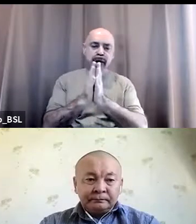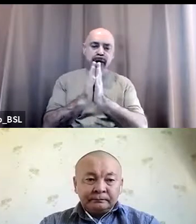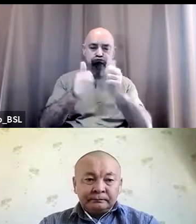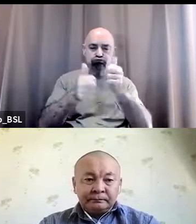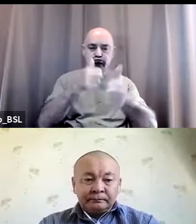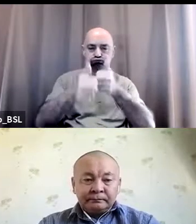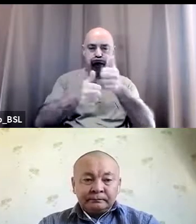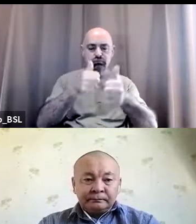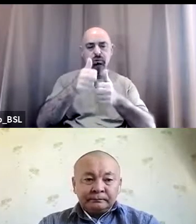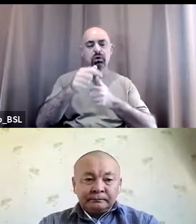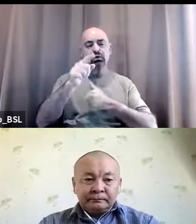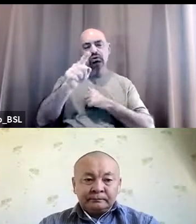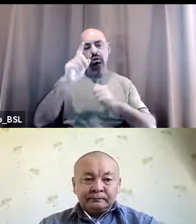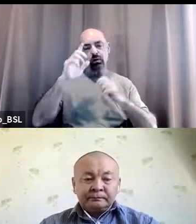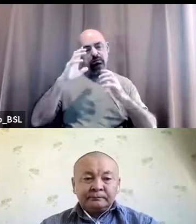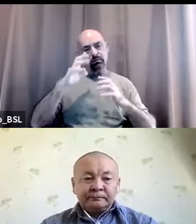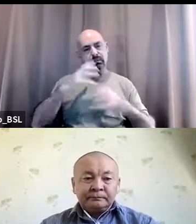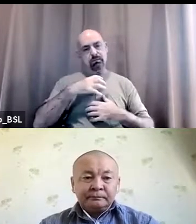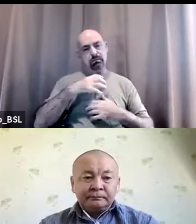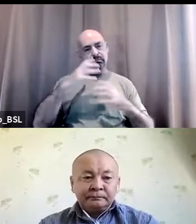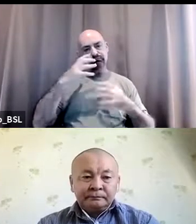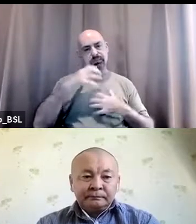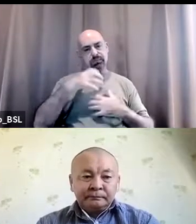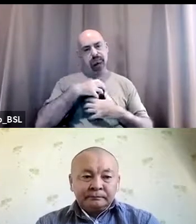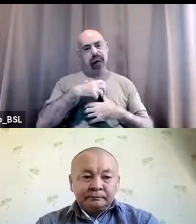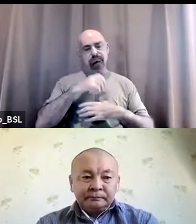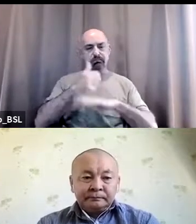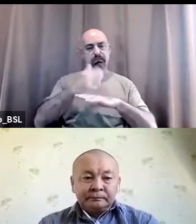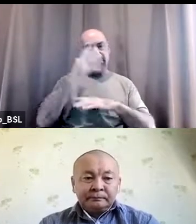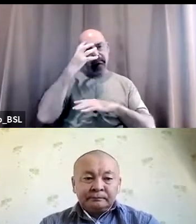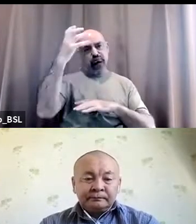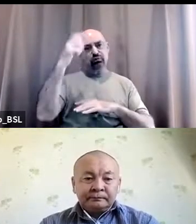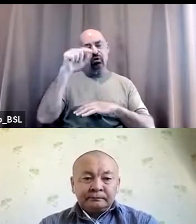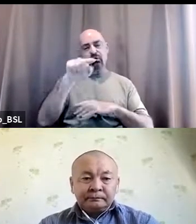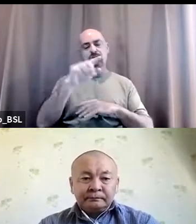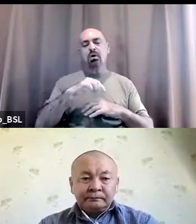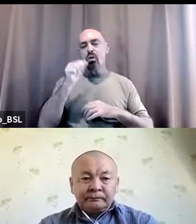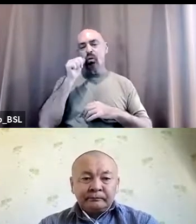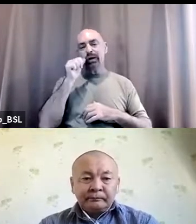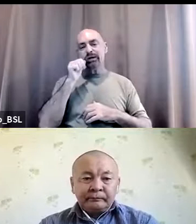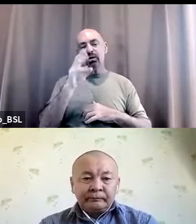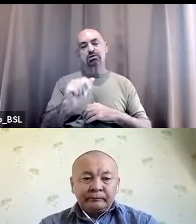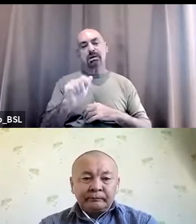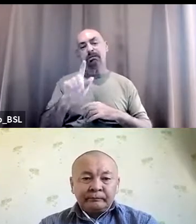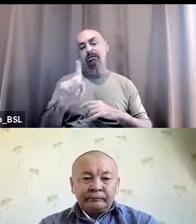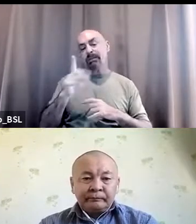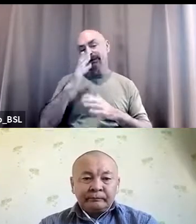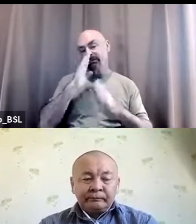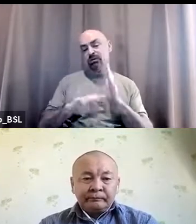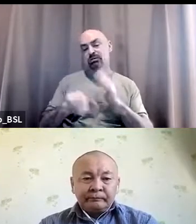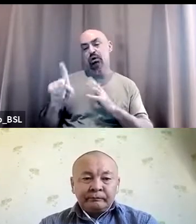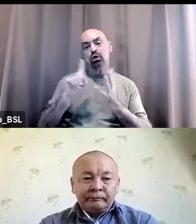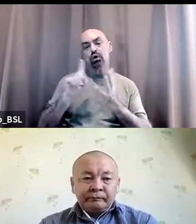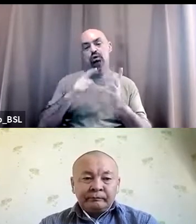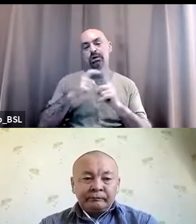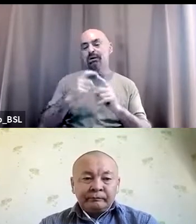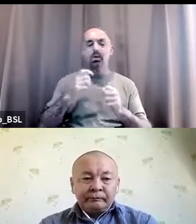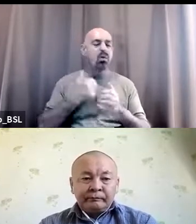for their commitment to this agenda. But as we know from experience in the UK, there is always more to be